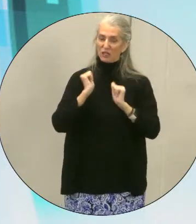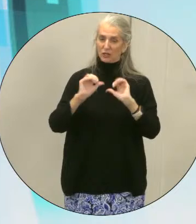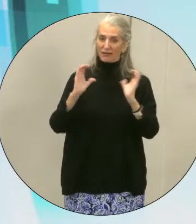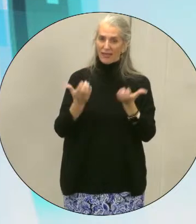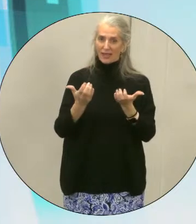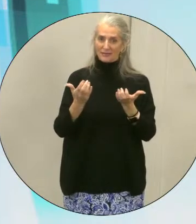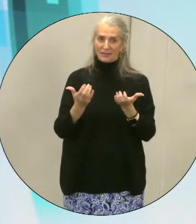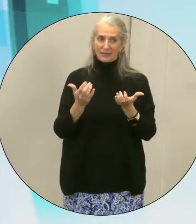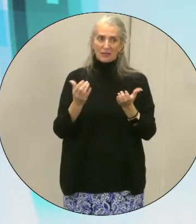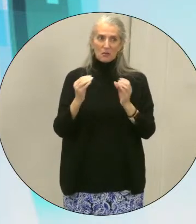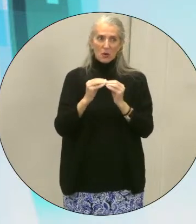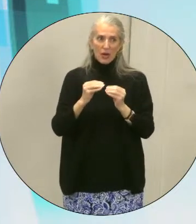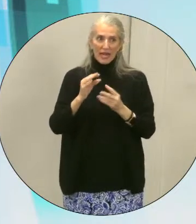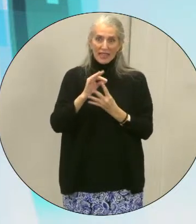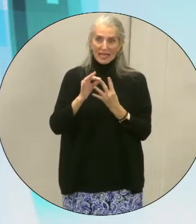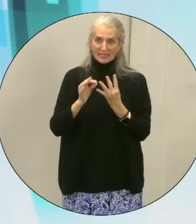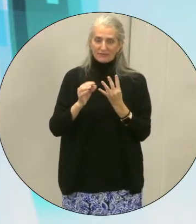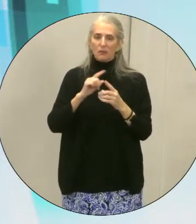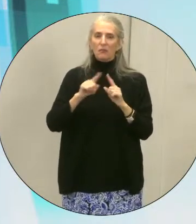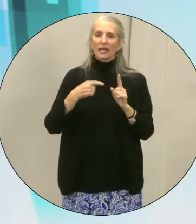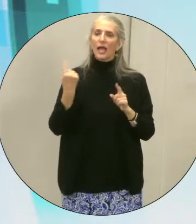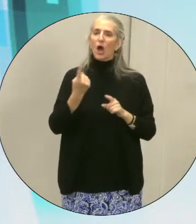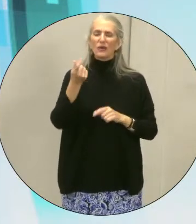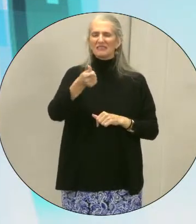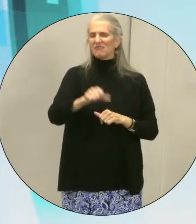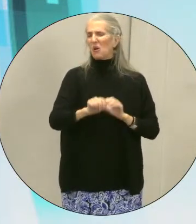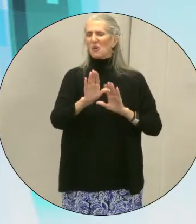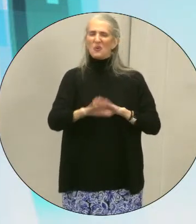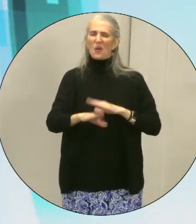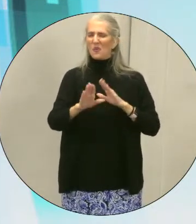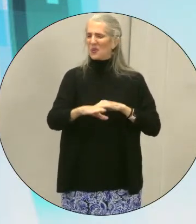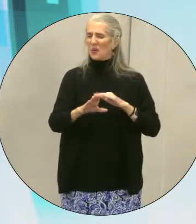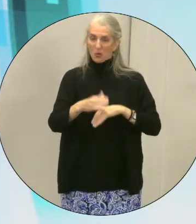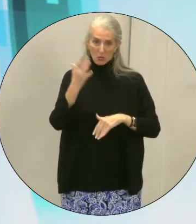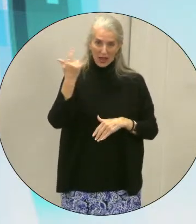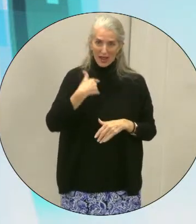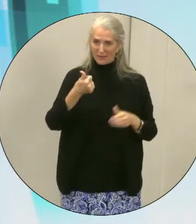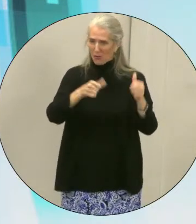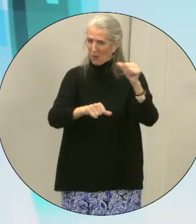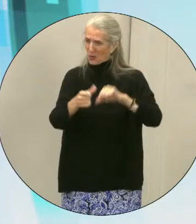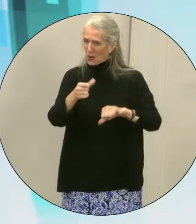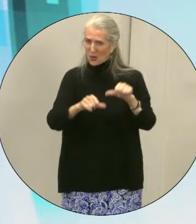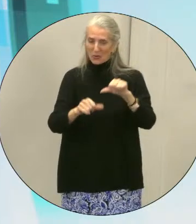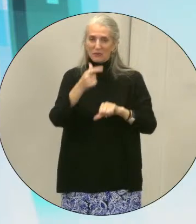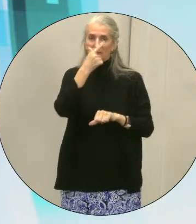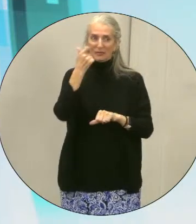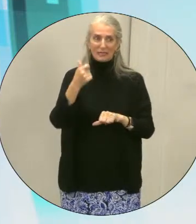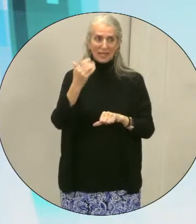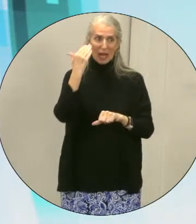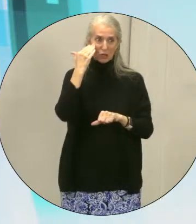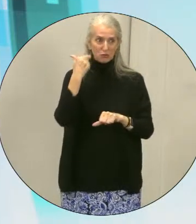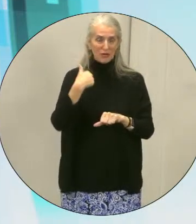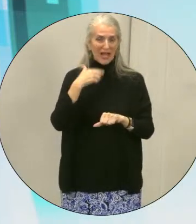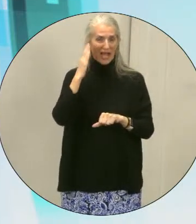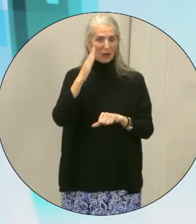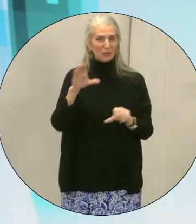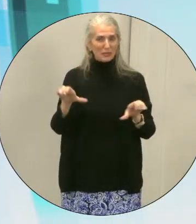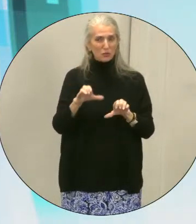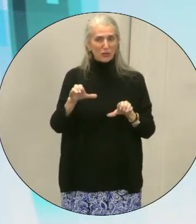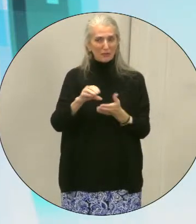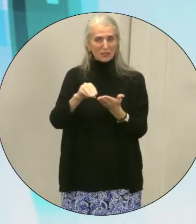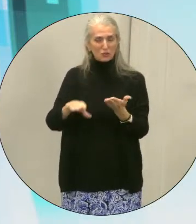more electives, but I always declined. And the reason why I declined is because I knew that I would be doing my